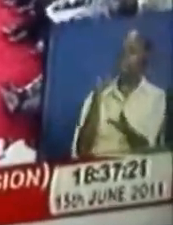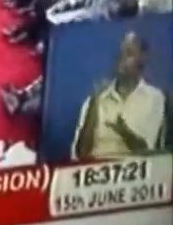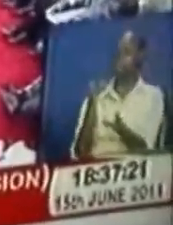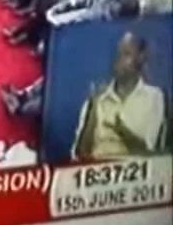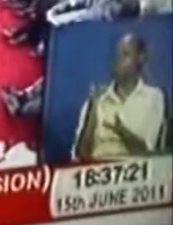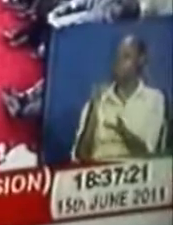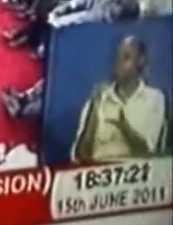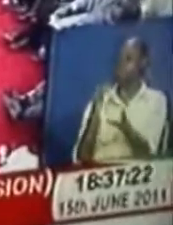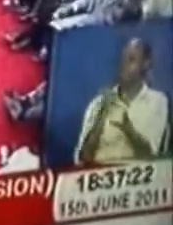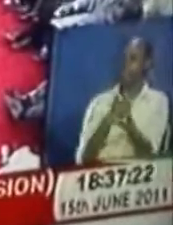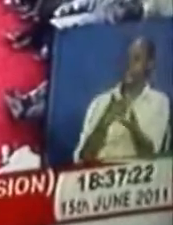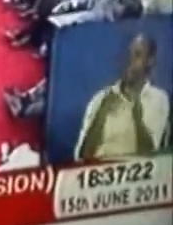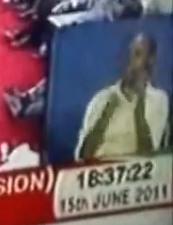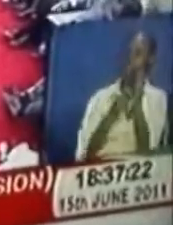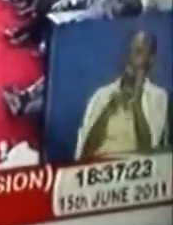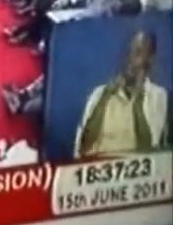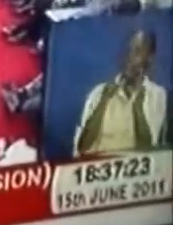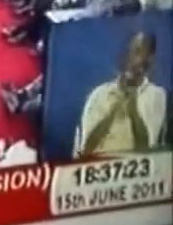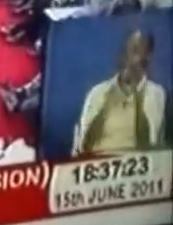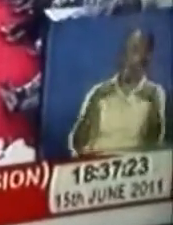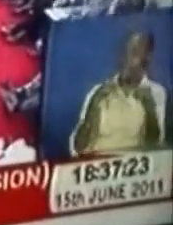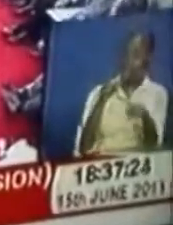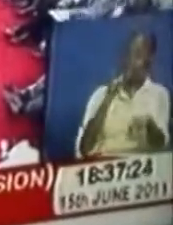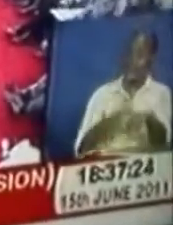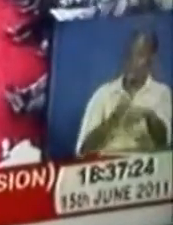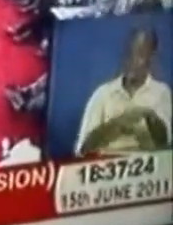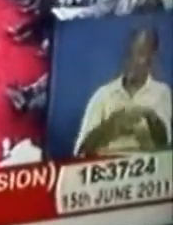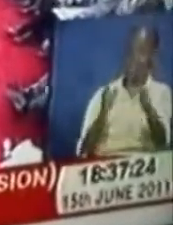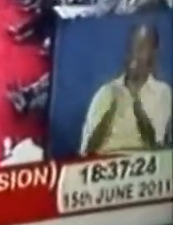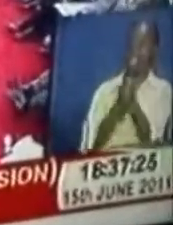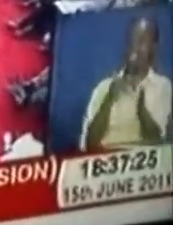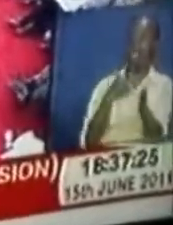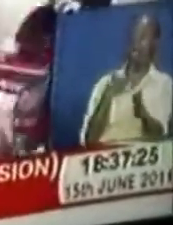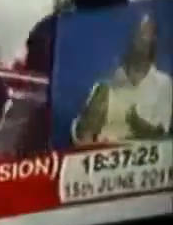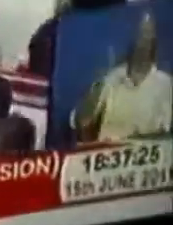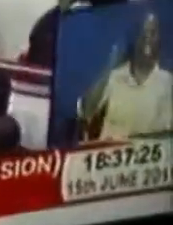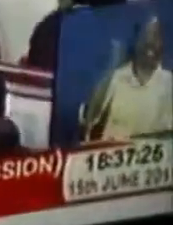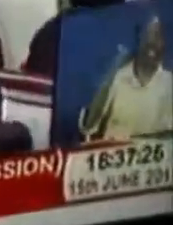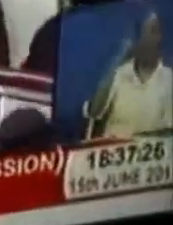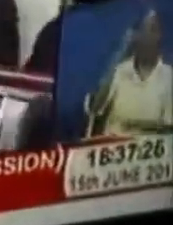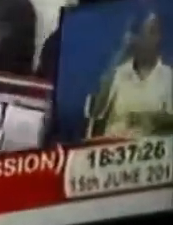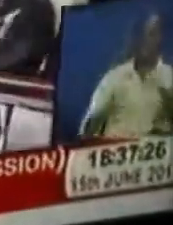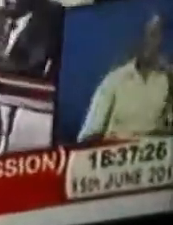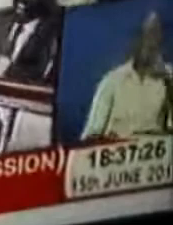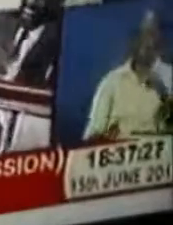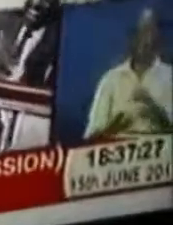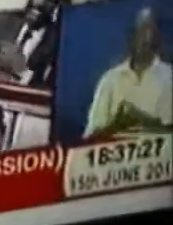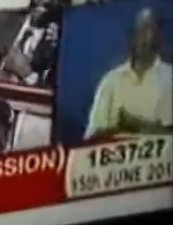her and give her a period. And I suggest 1 year, Mr. Speaker.